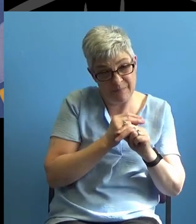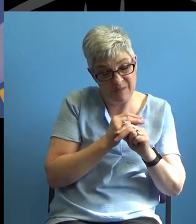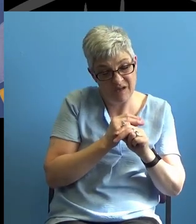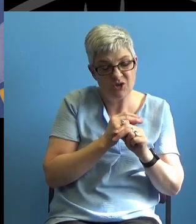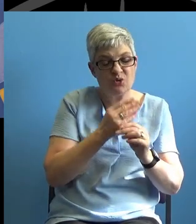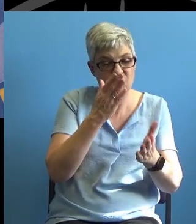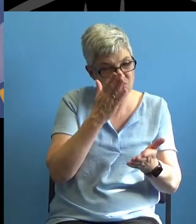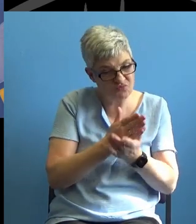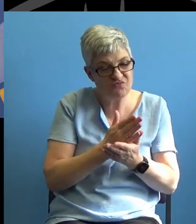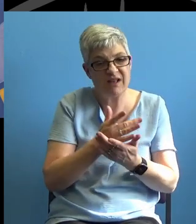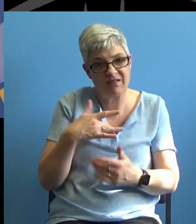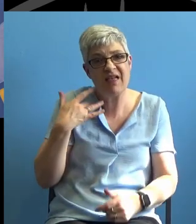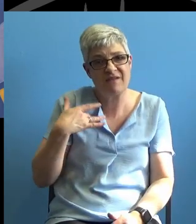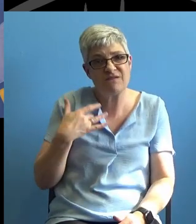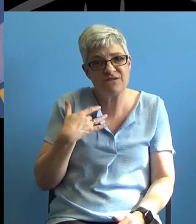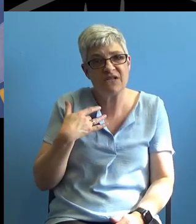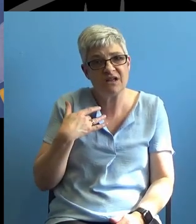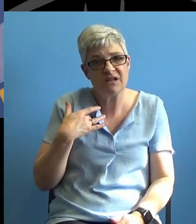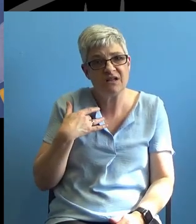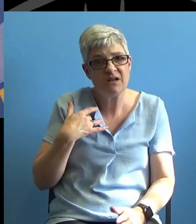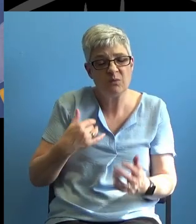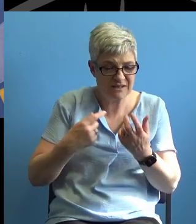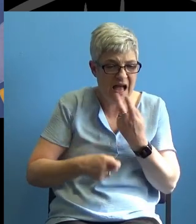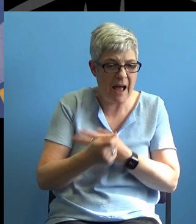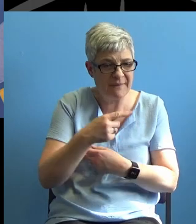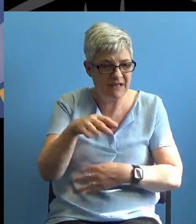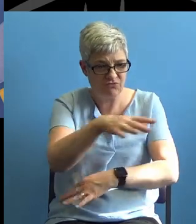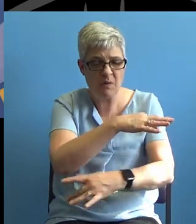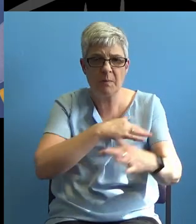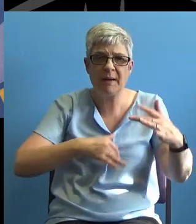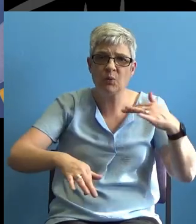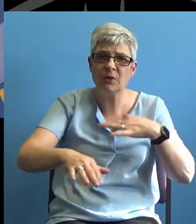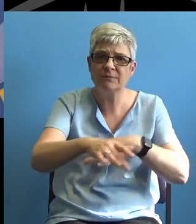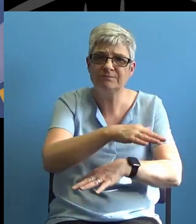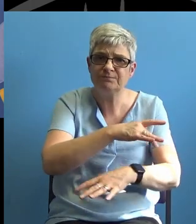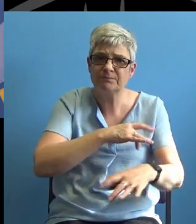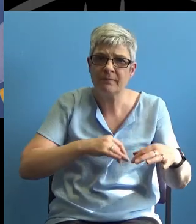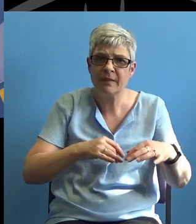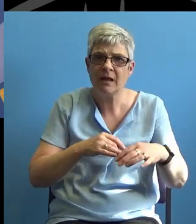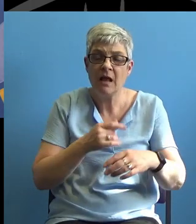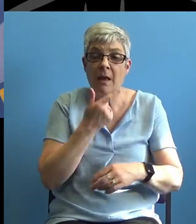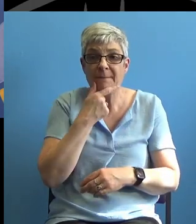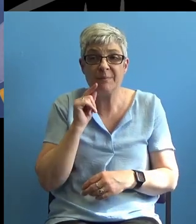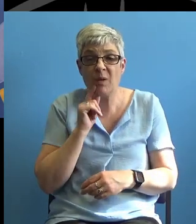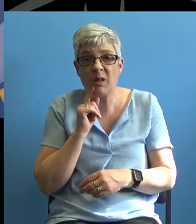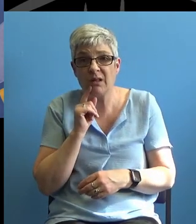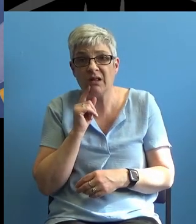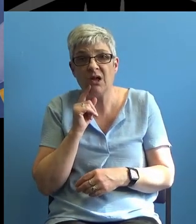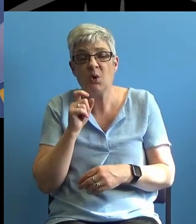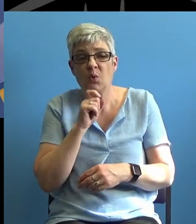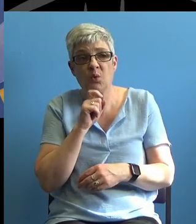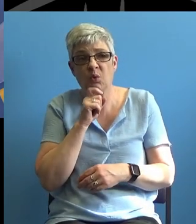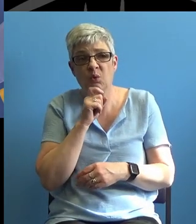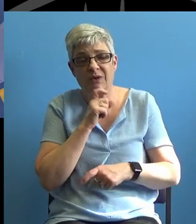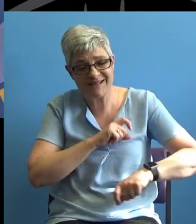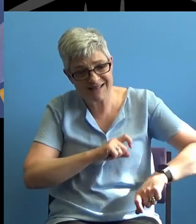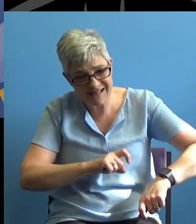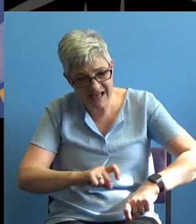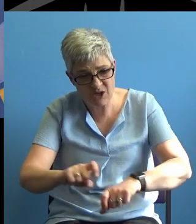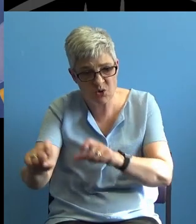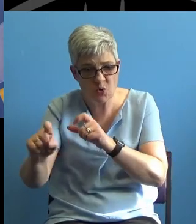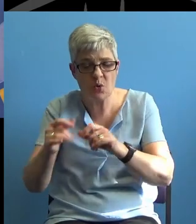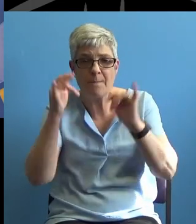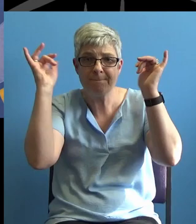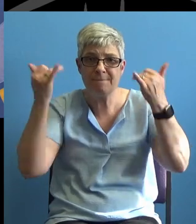real realities of what's going on around them. They're like people who are continuing